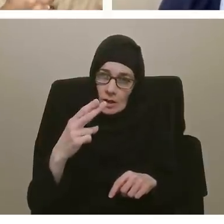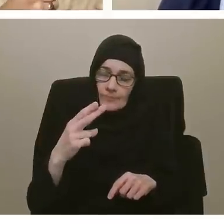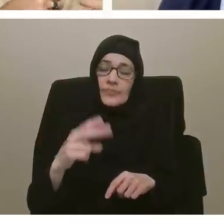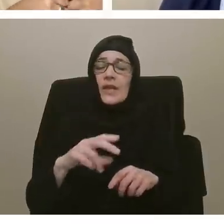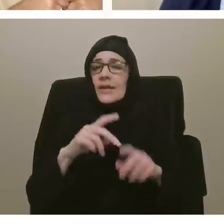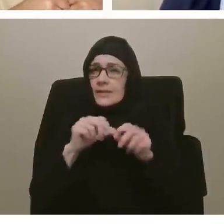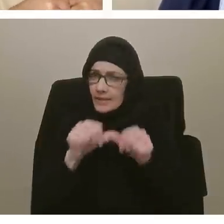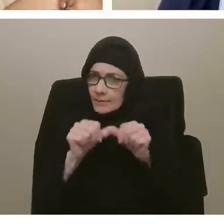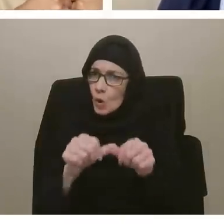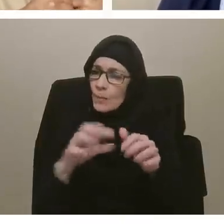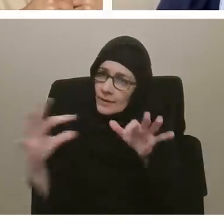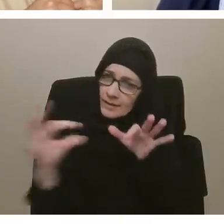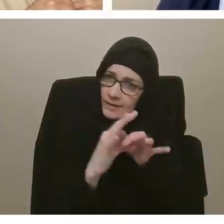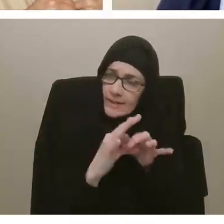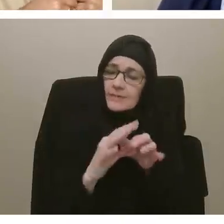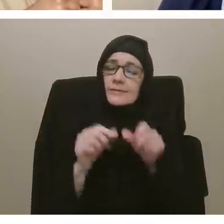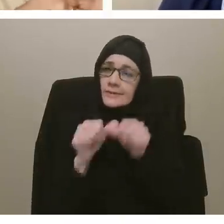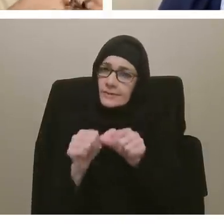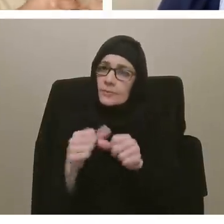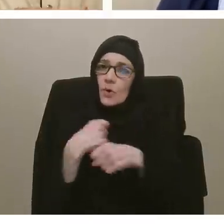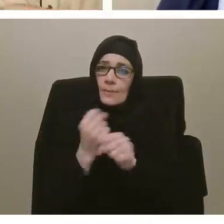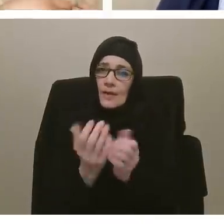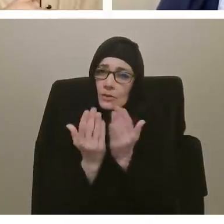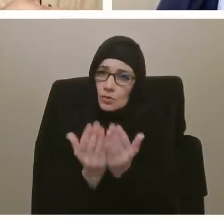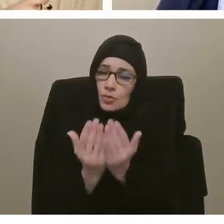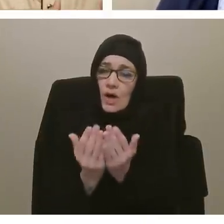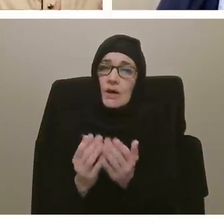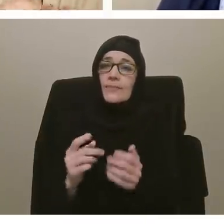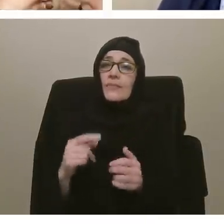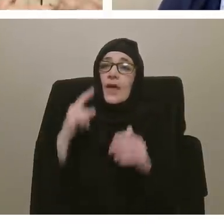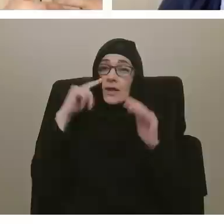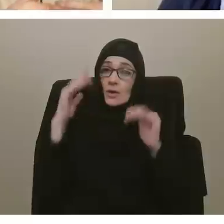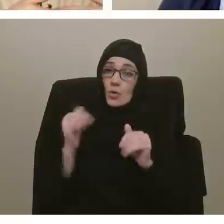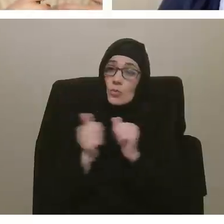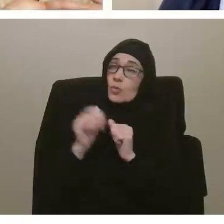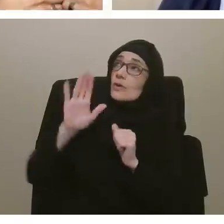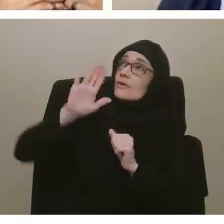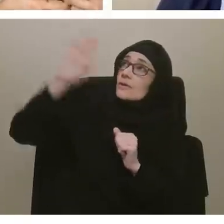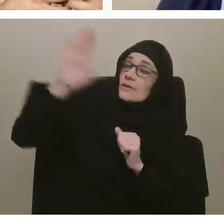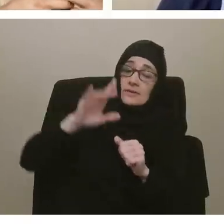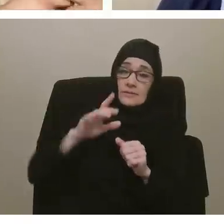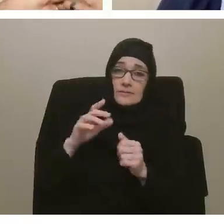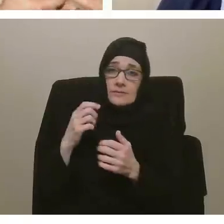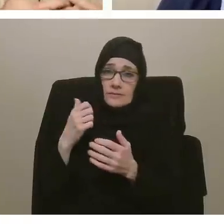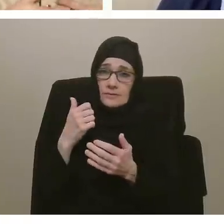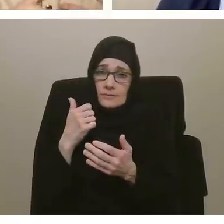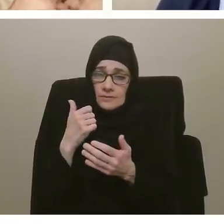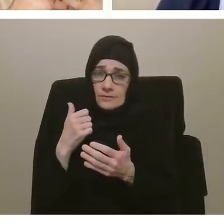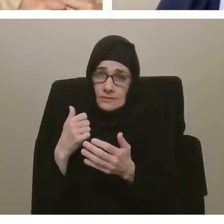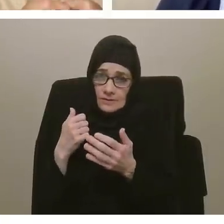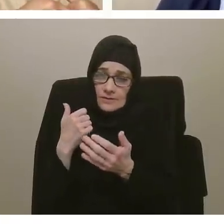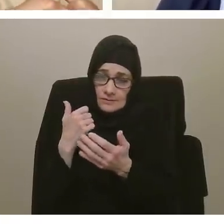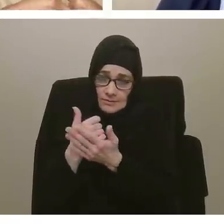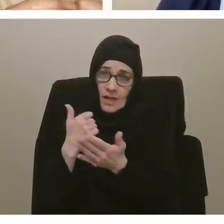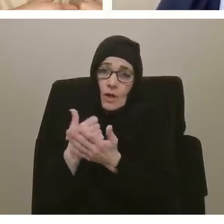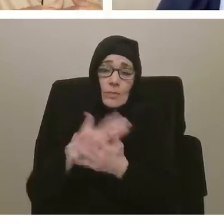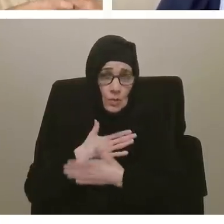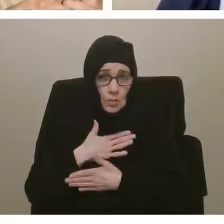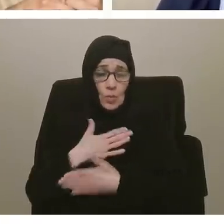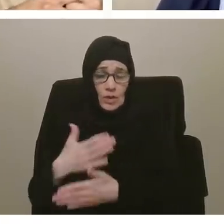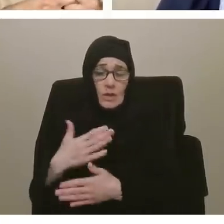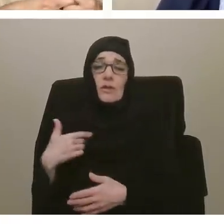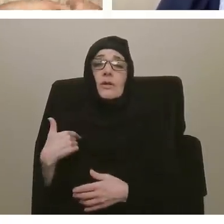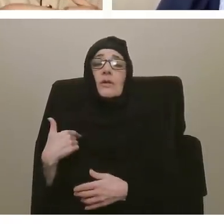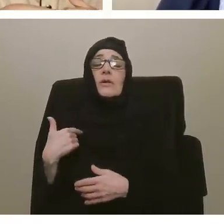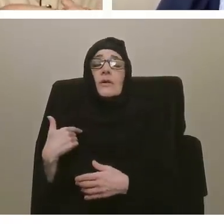And we hope in the nighttime that we will continue to, you know, we'll take a few days off, inshallah. Let Sheikh Abdullah relax for